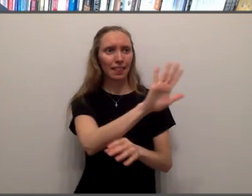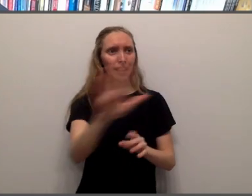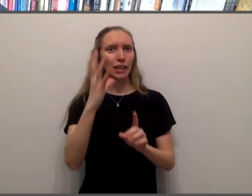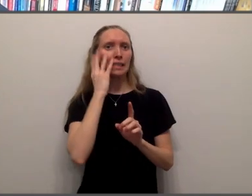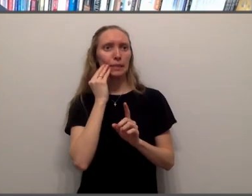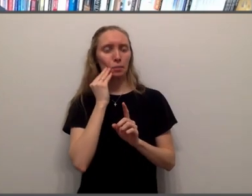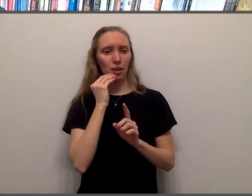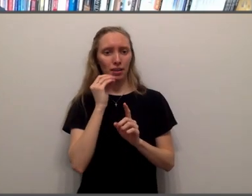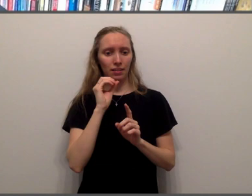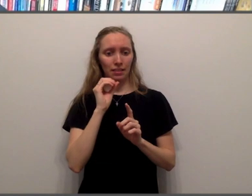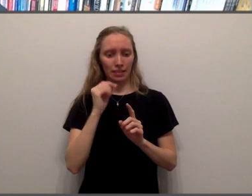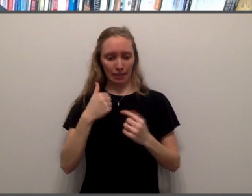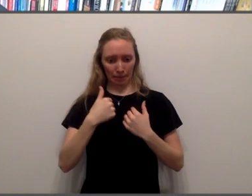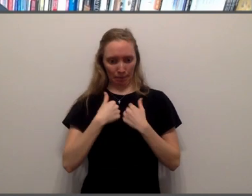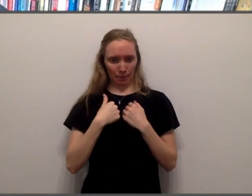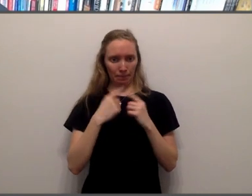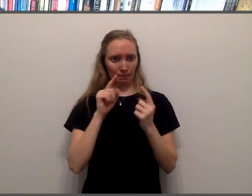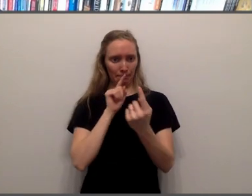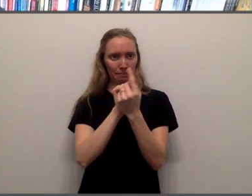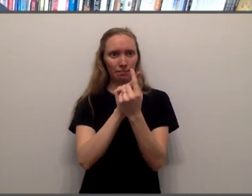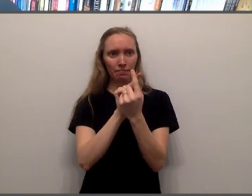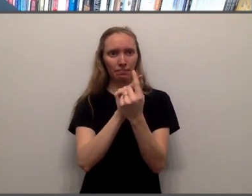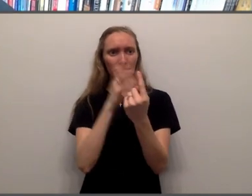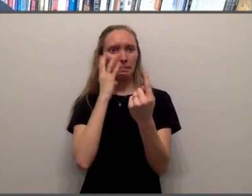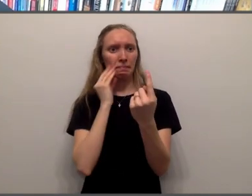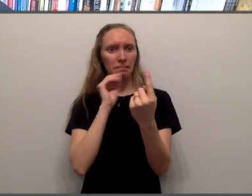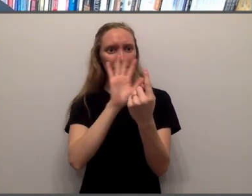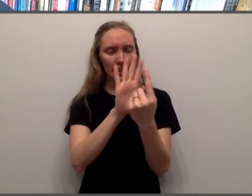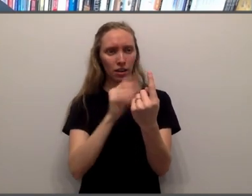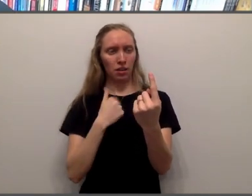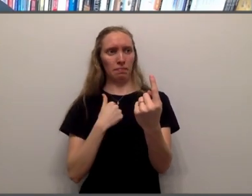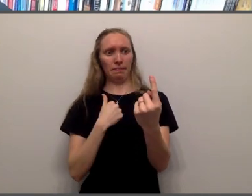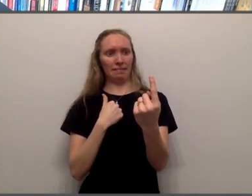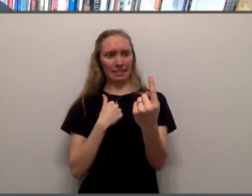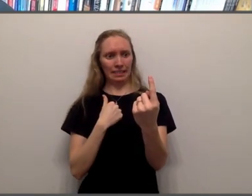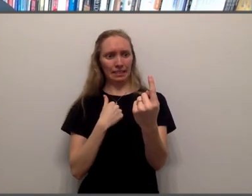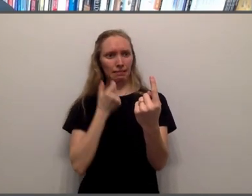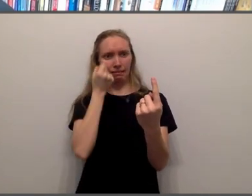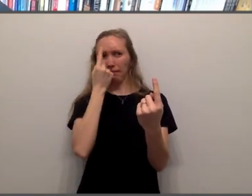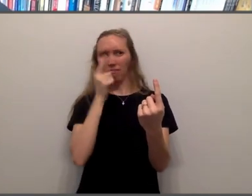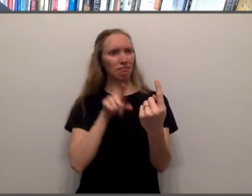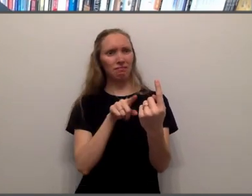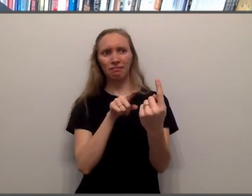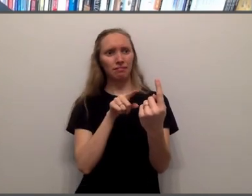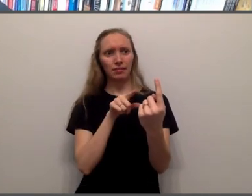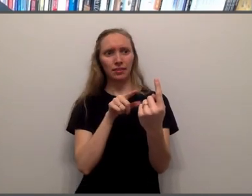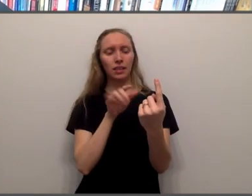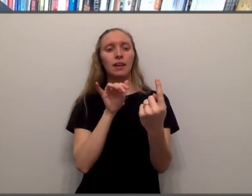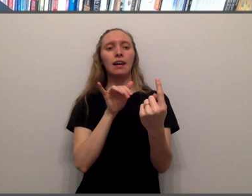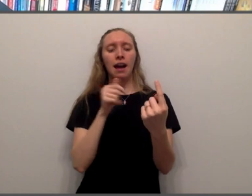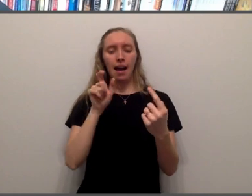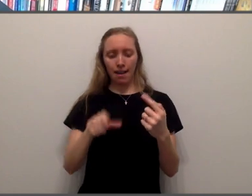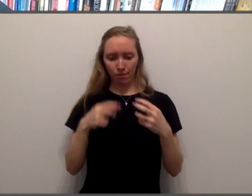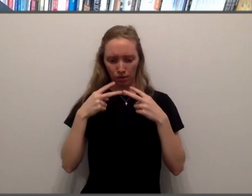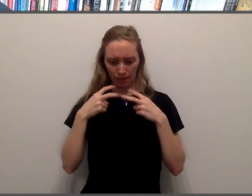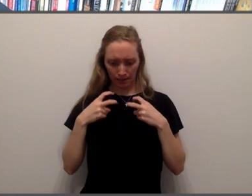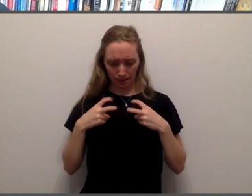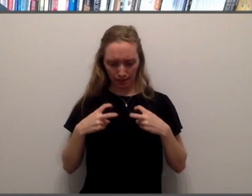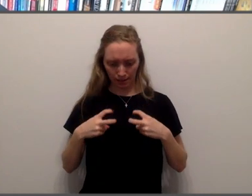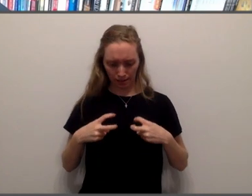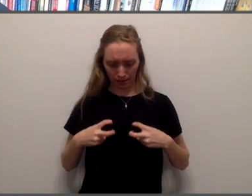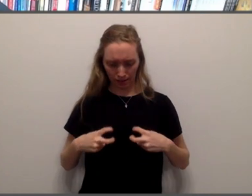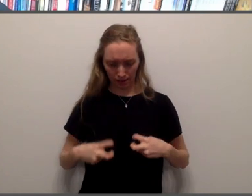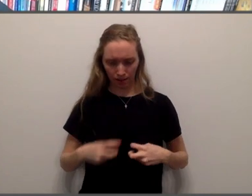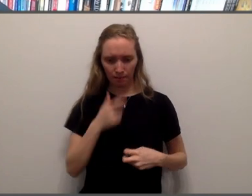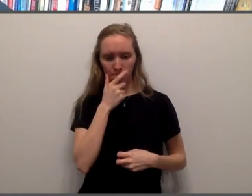me that I'm not understanding their experience. And so it led me to a very important question that I had to ask myself. And